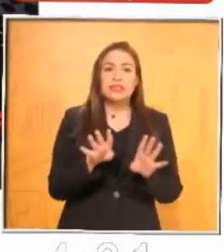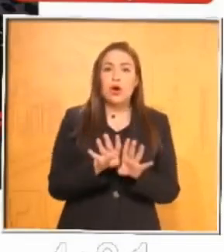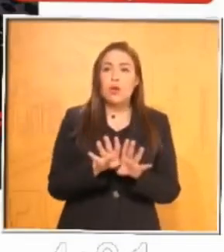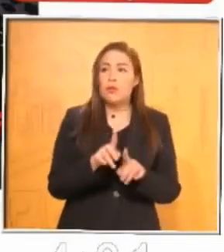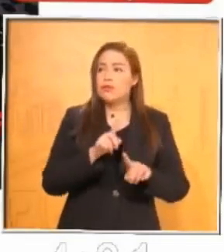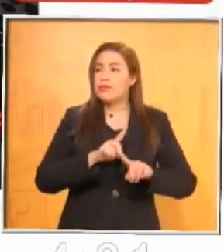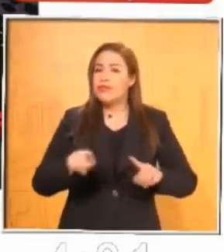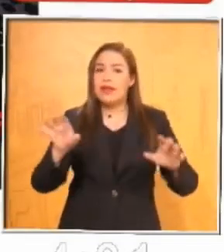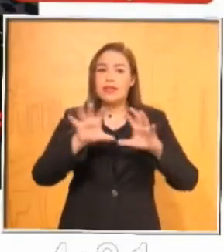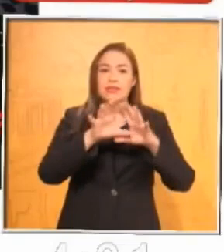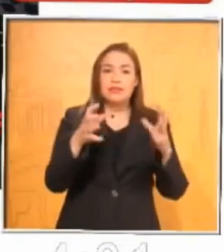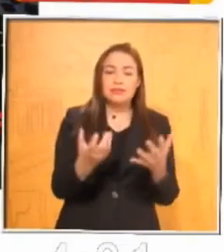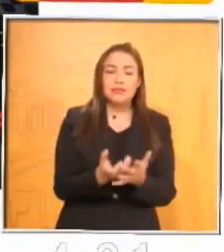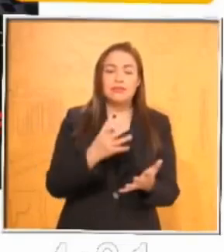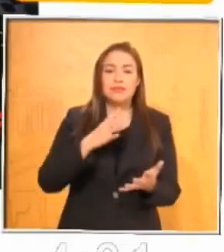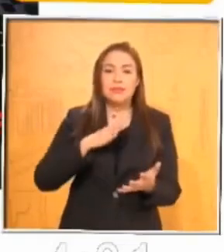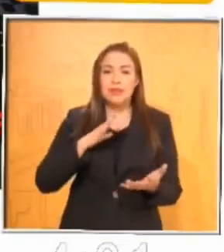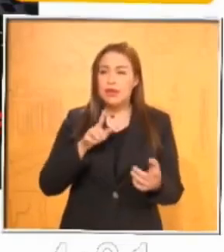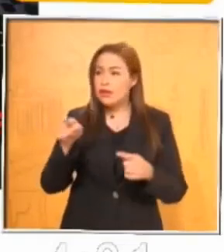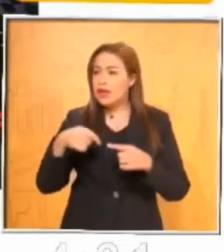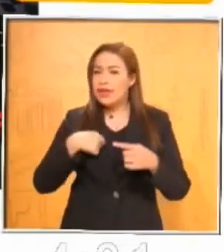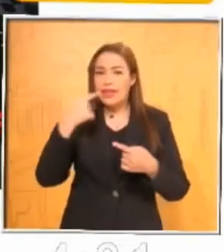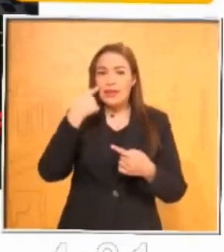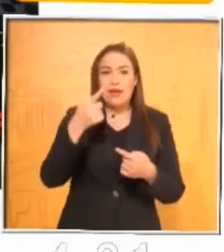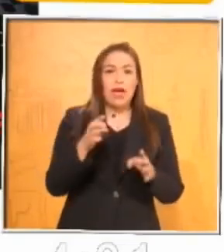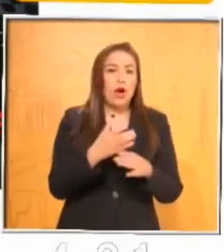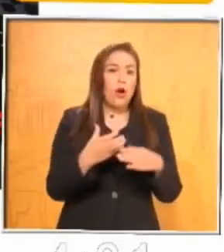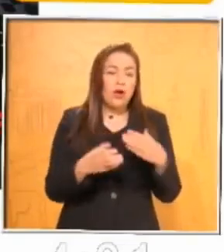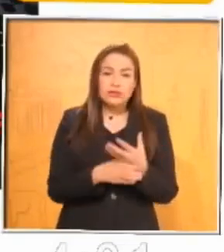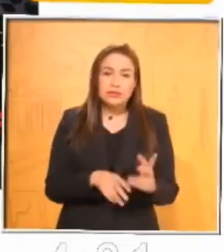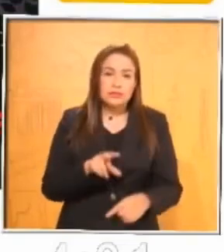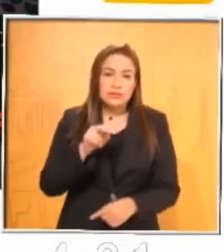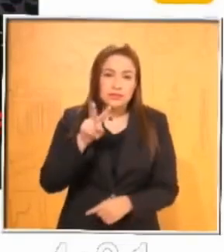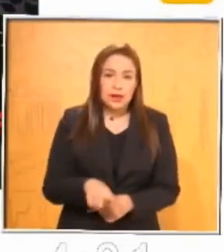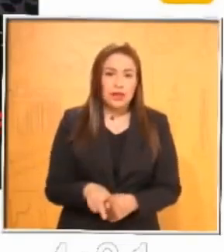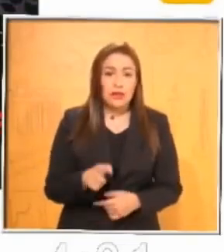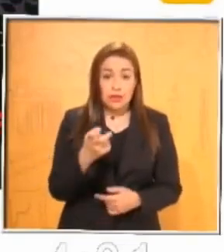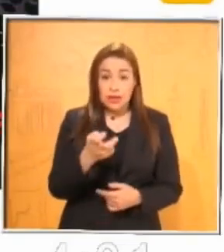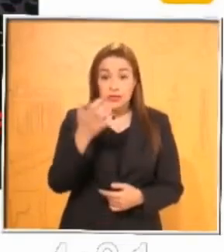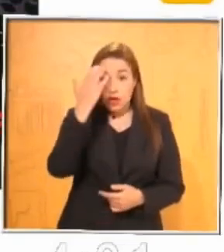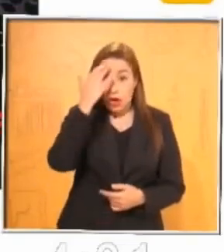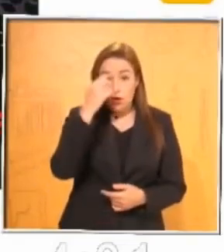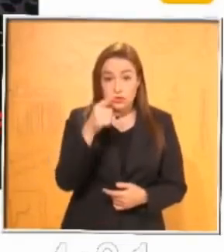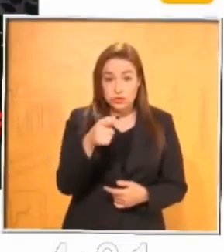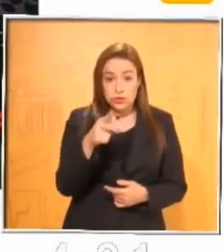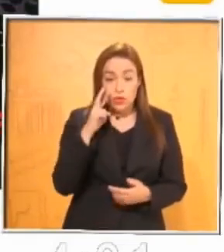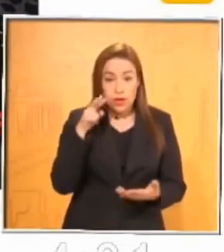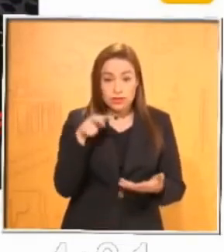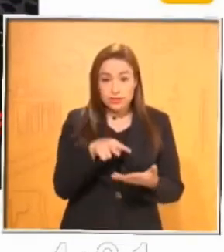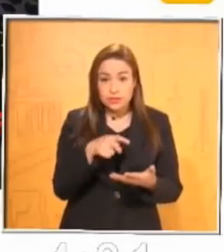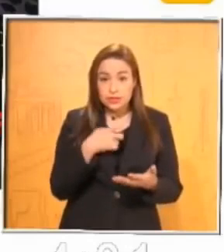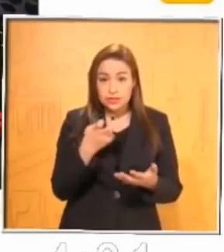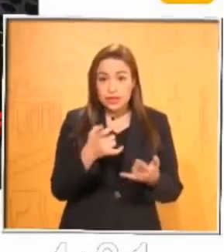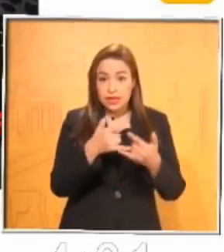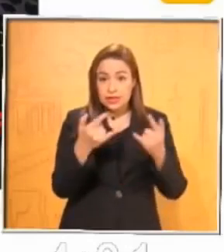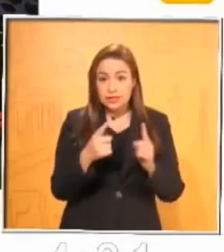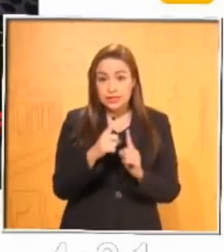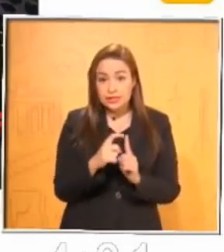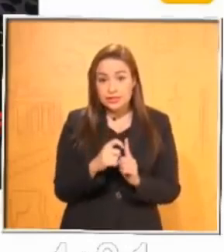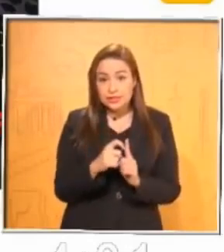universes to explore in comics. Is this more familiar to you? Did you read comics like